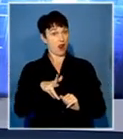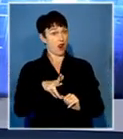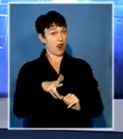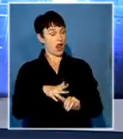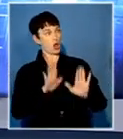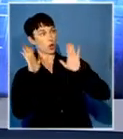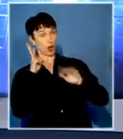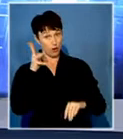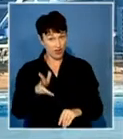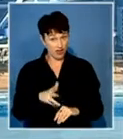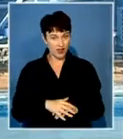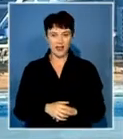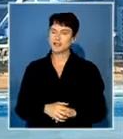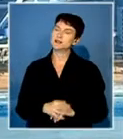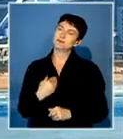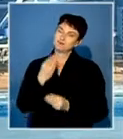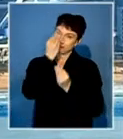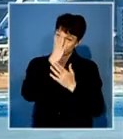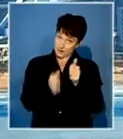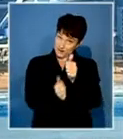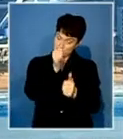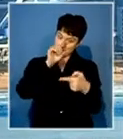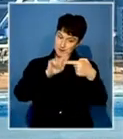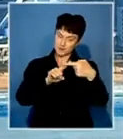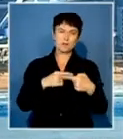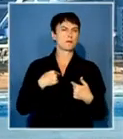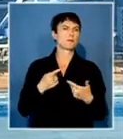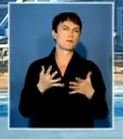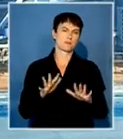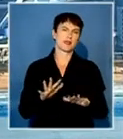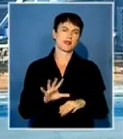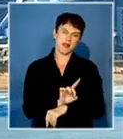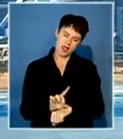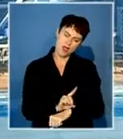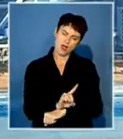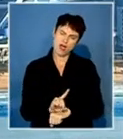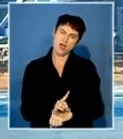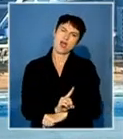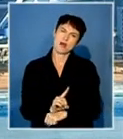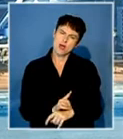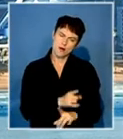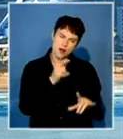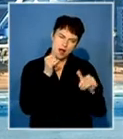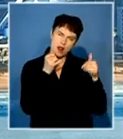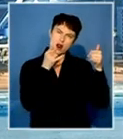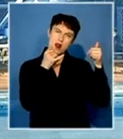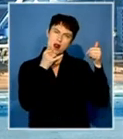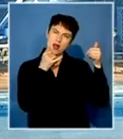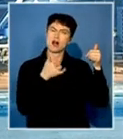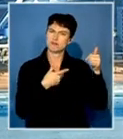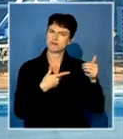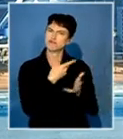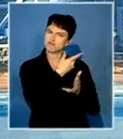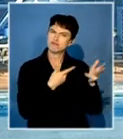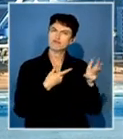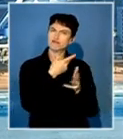Well, I think the first point I'd want to make is that I spent quite a few hours discussing with the Trade Commissioner today. We